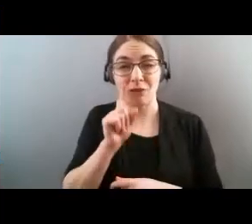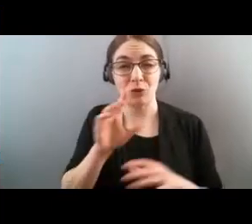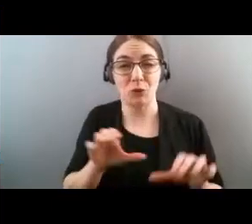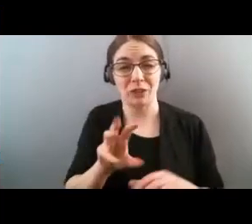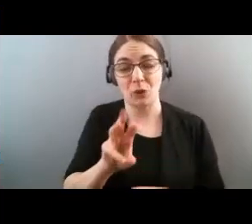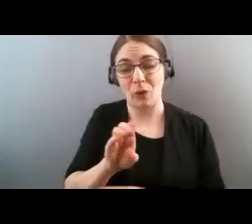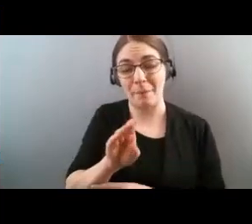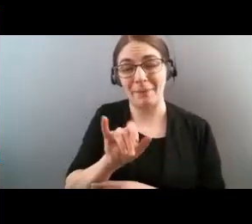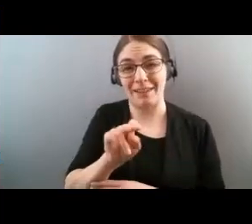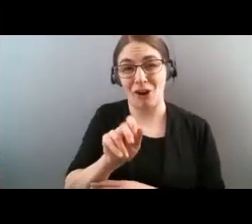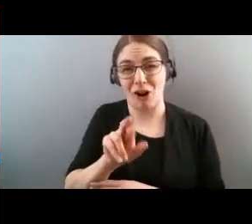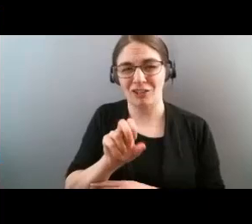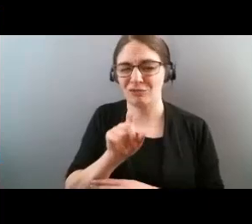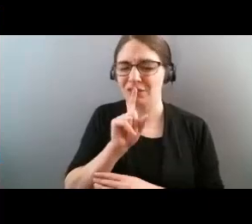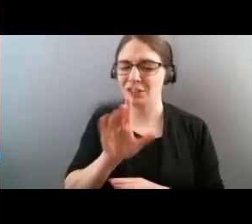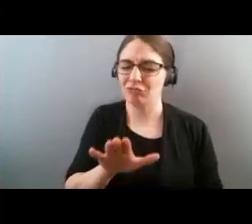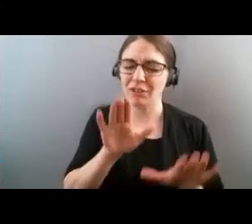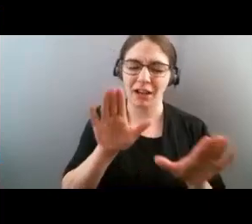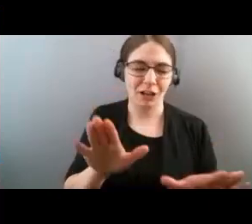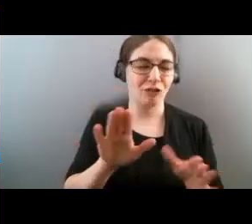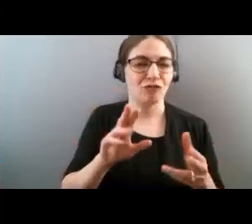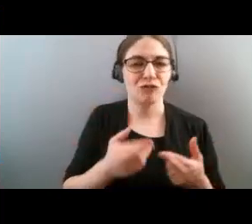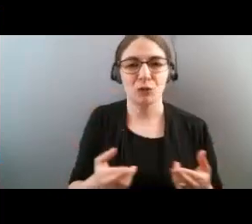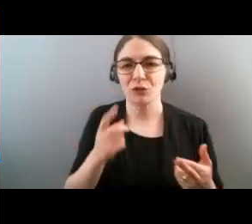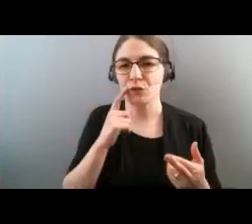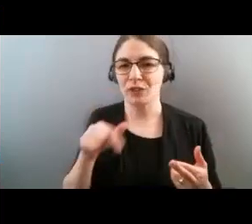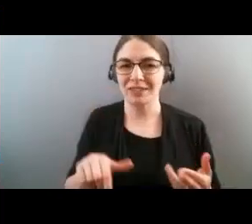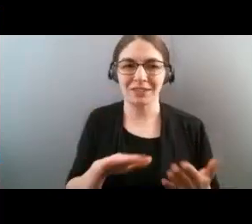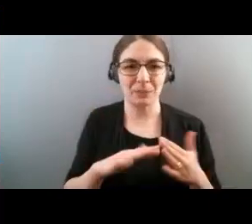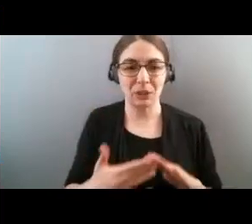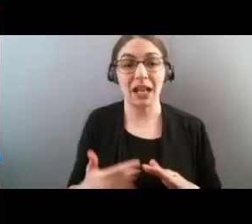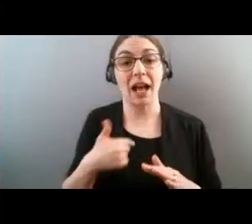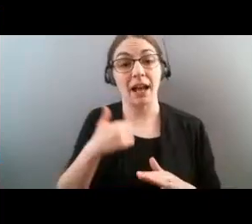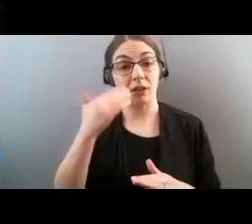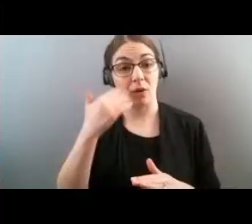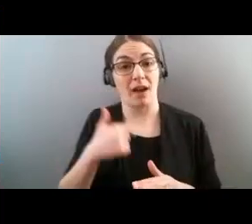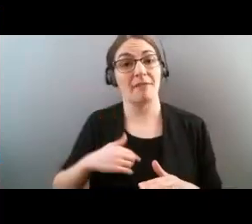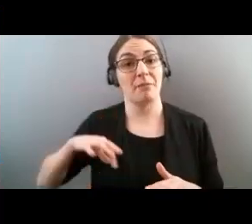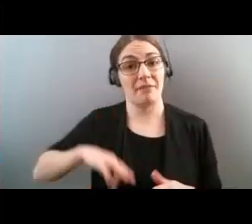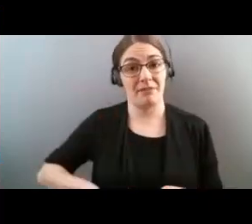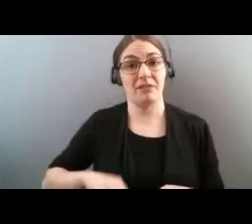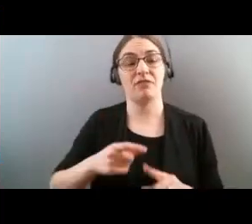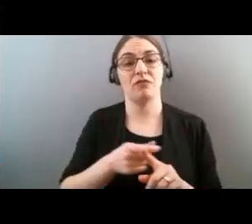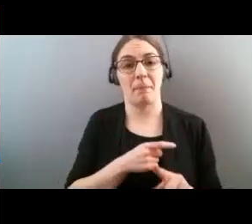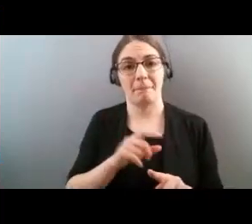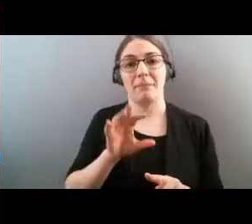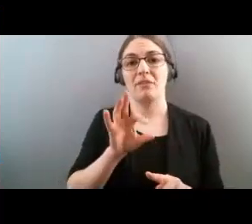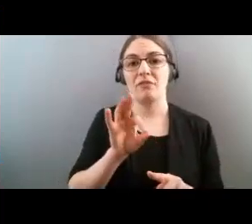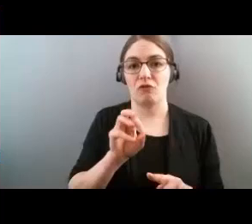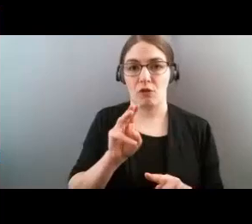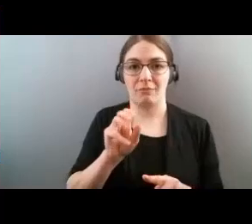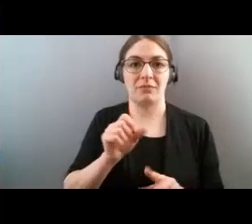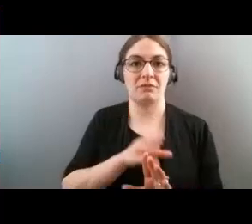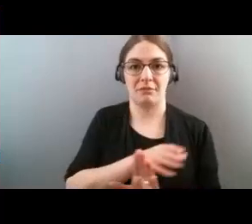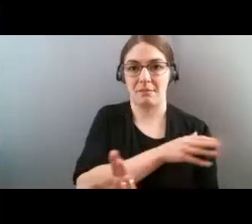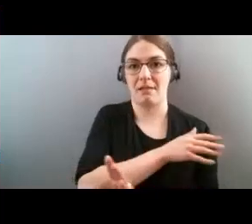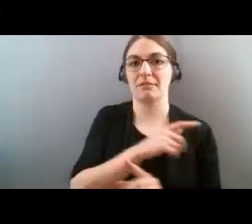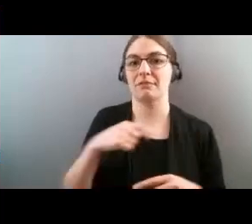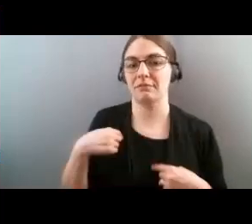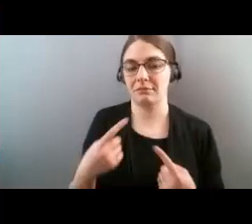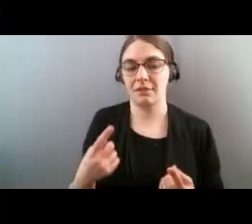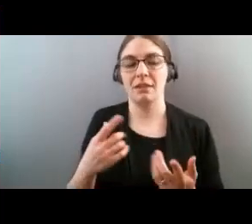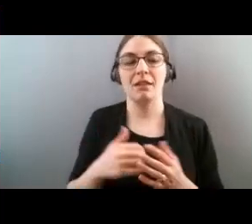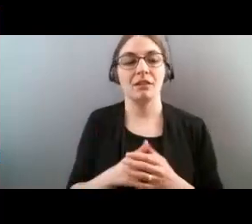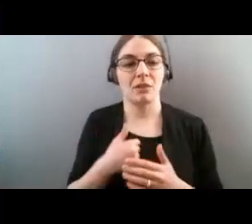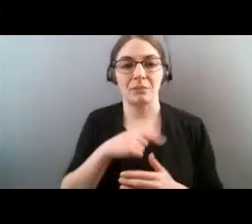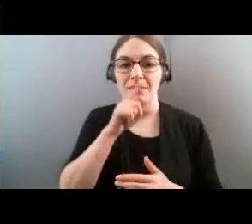resources for the community. I know that I've benefited in my work from attending these webinars in the past, so I'm honored to be